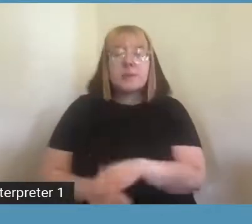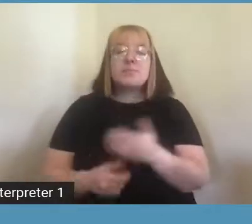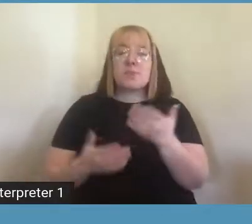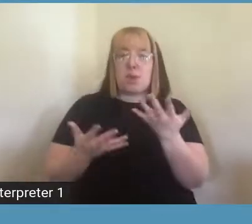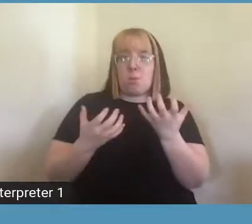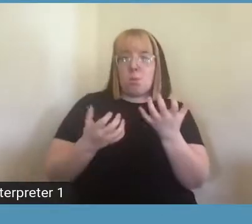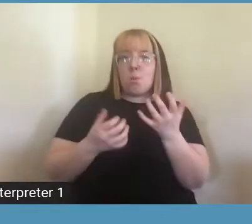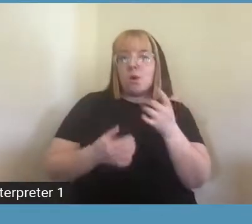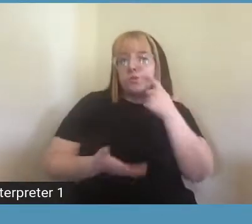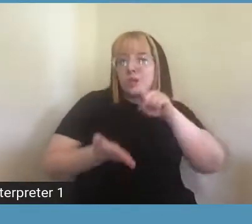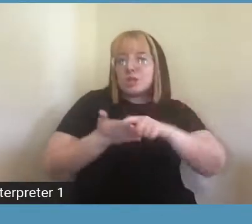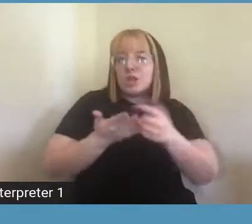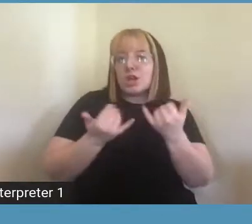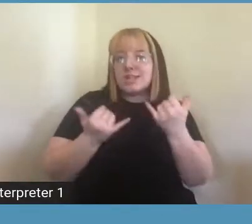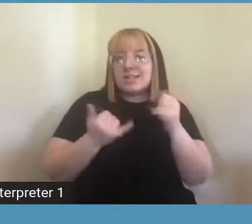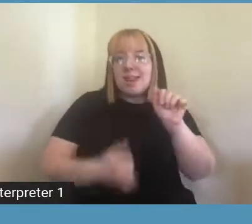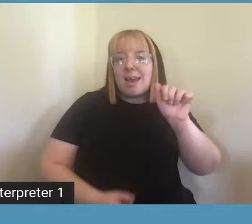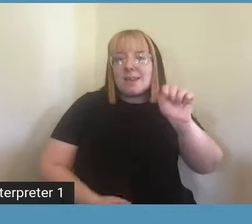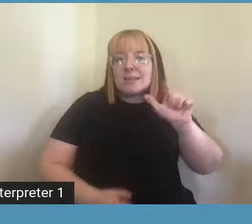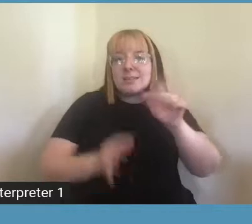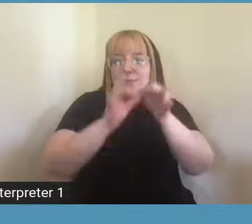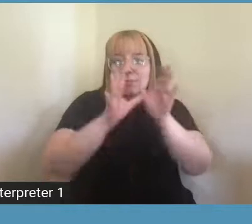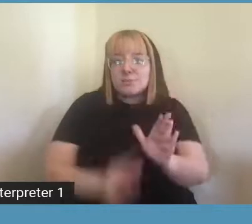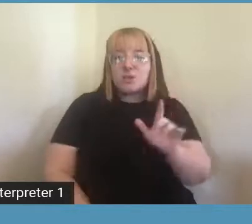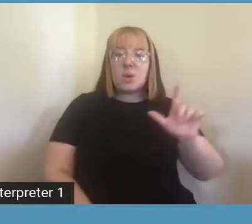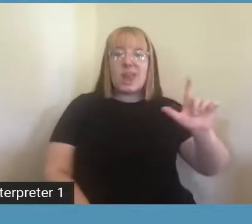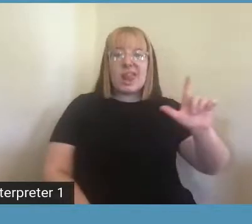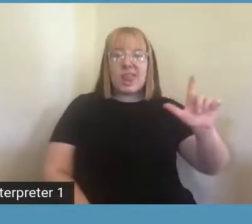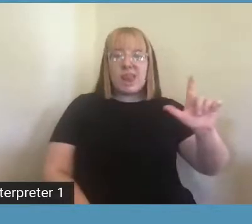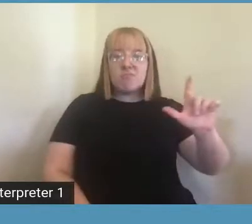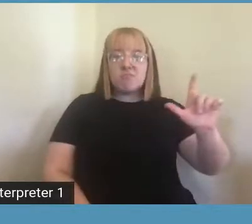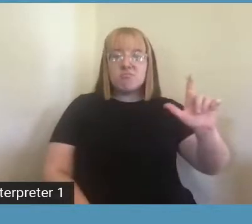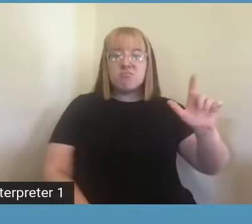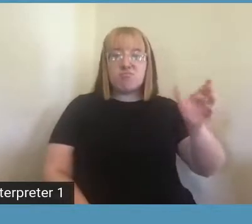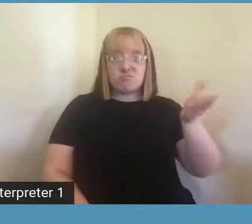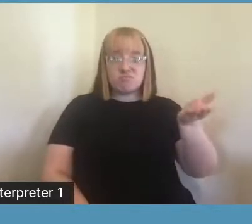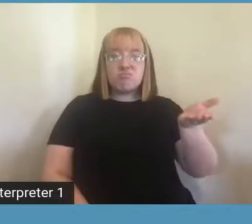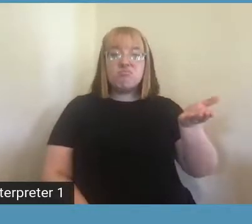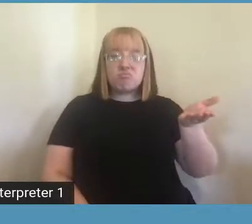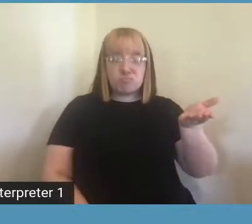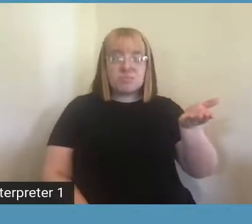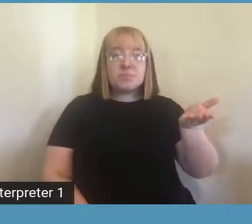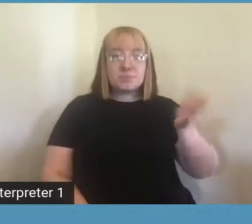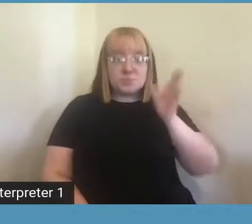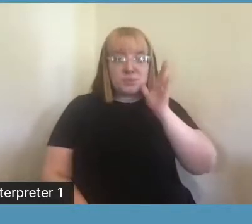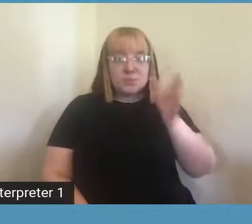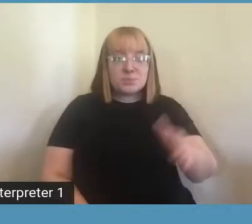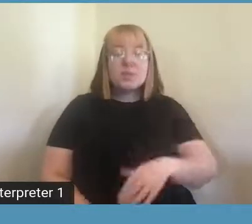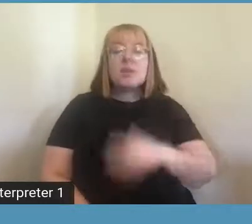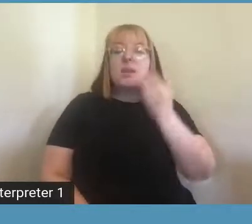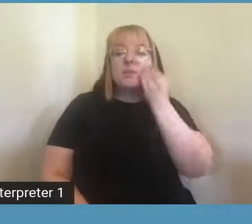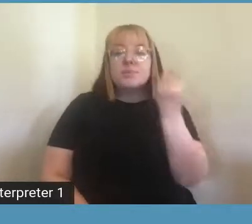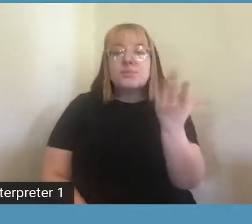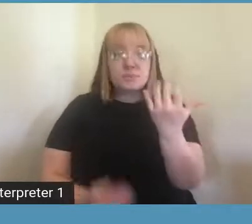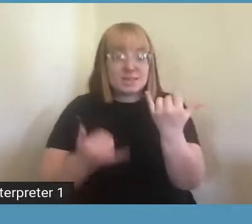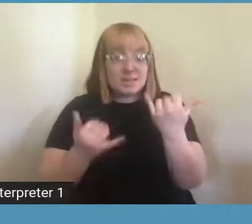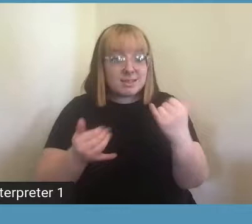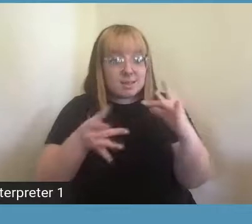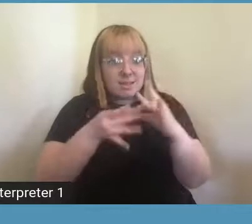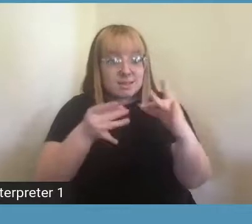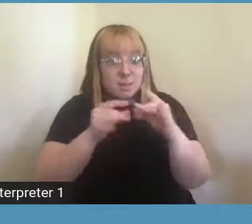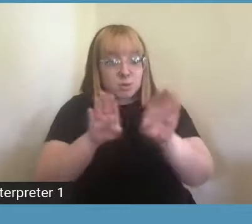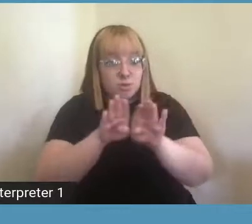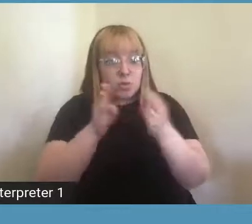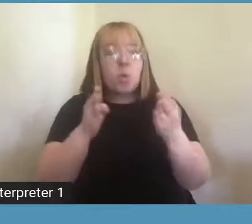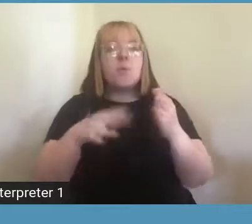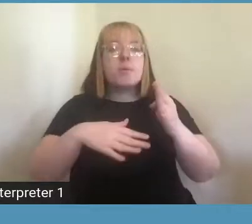American Sign Language interpreter who will be on the left side of your screen and let you know that captioning for today's program will be